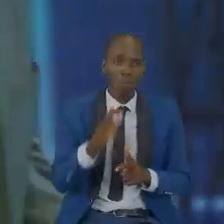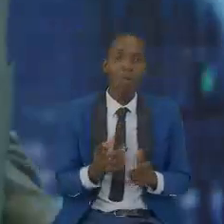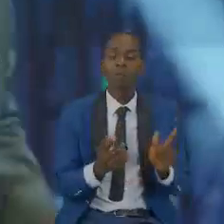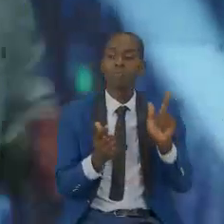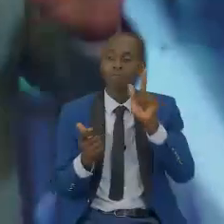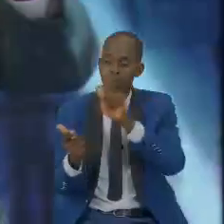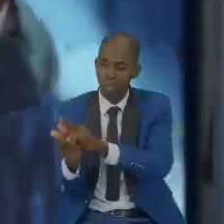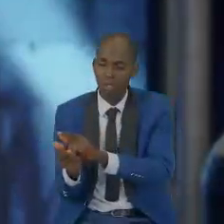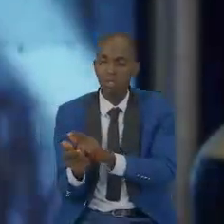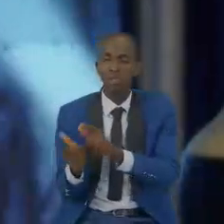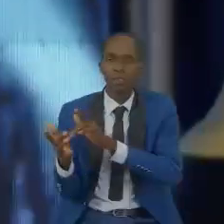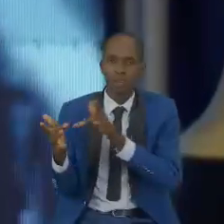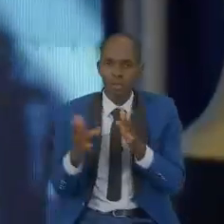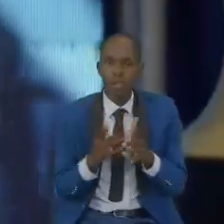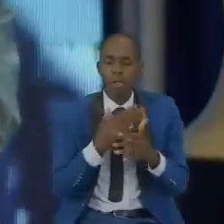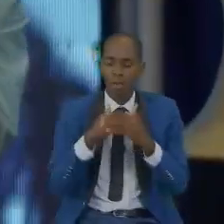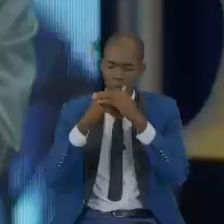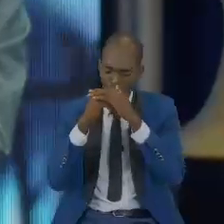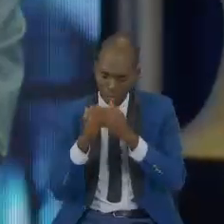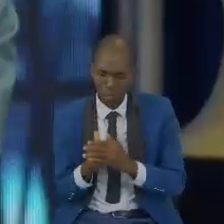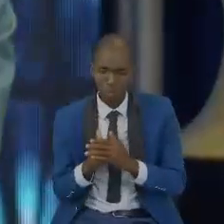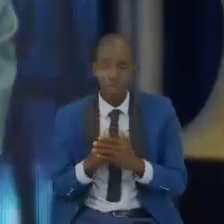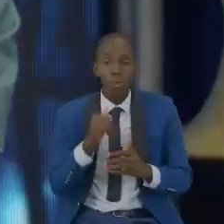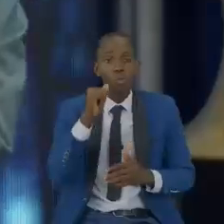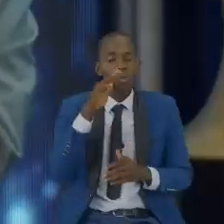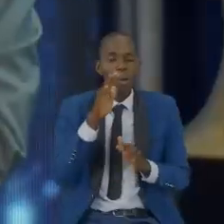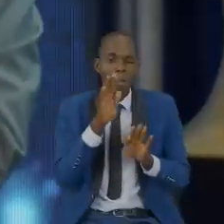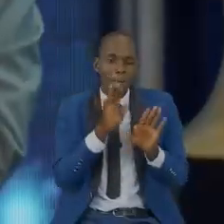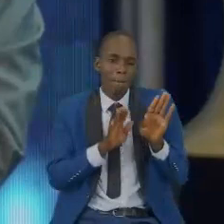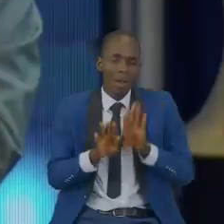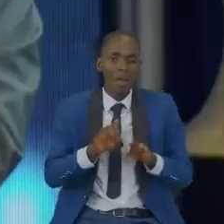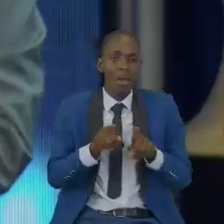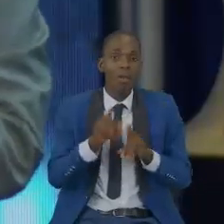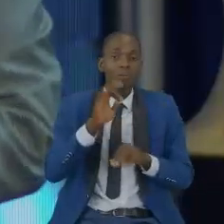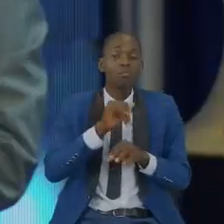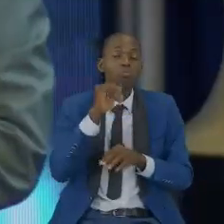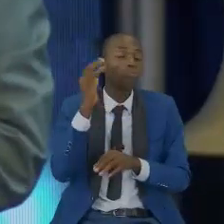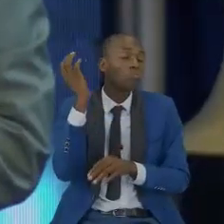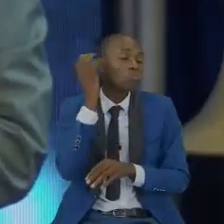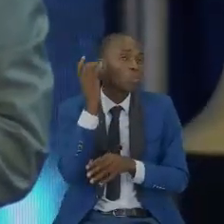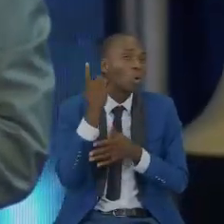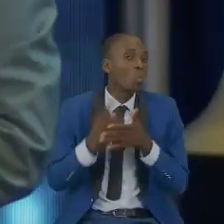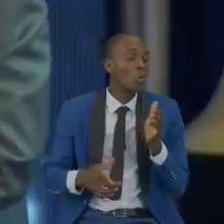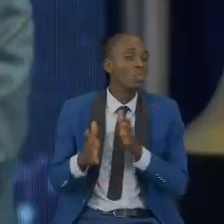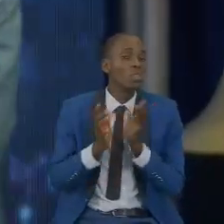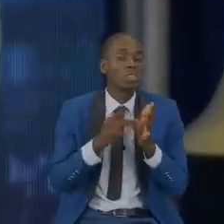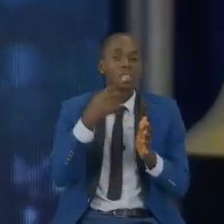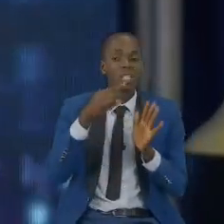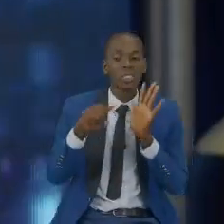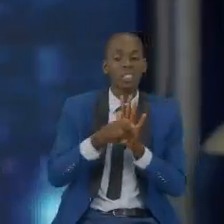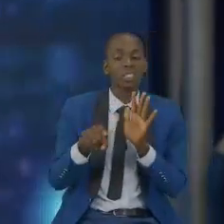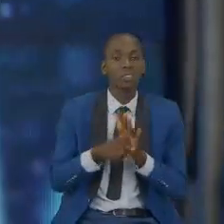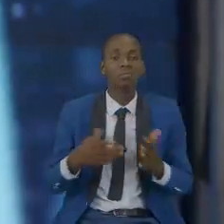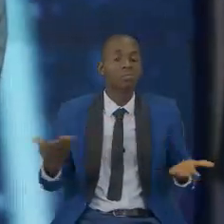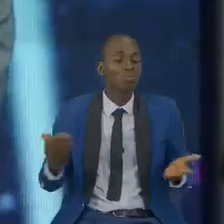worshipped him. She acted as if she didn't hear all those things that appeared negative. Send her